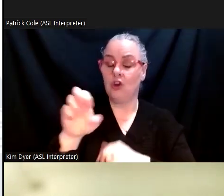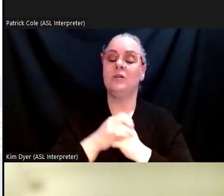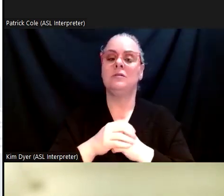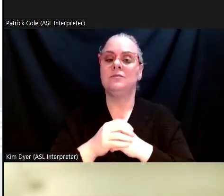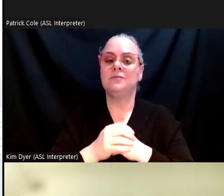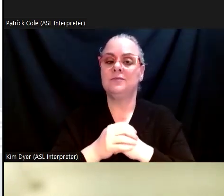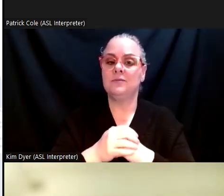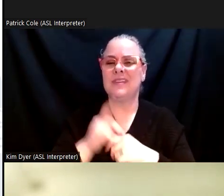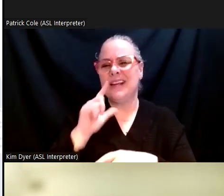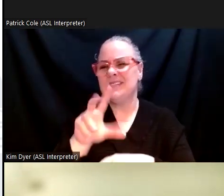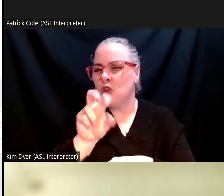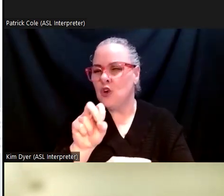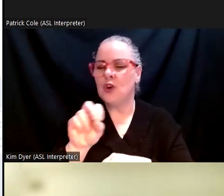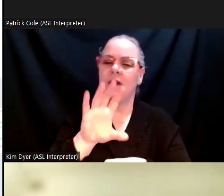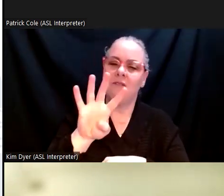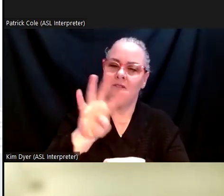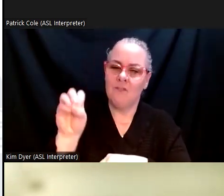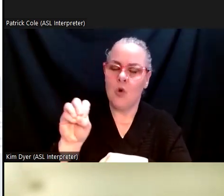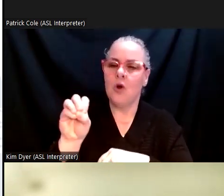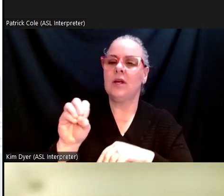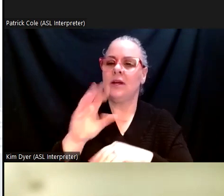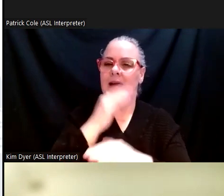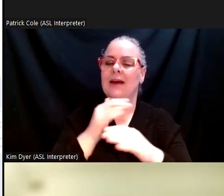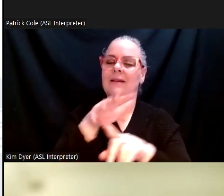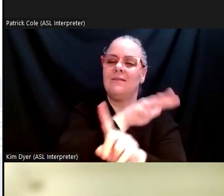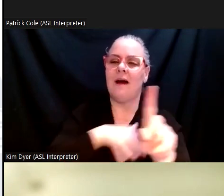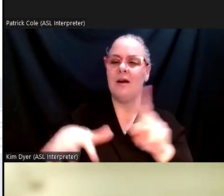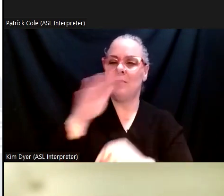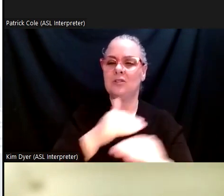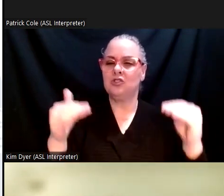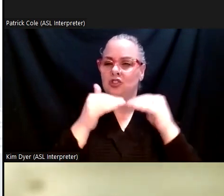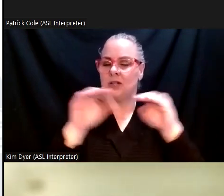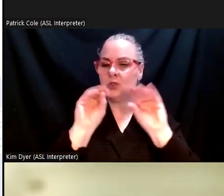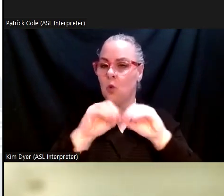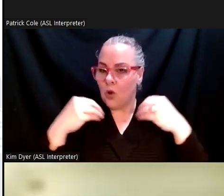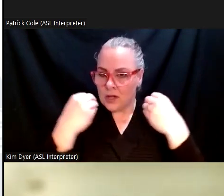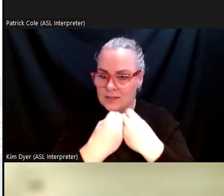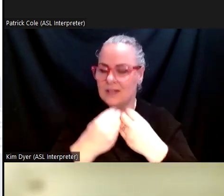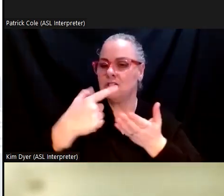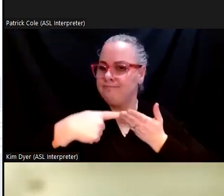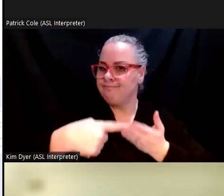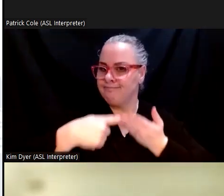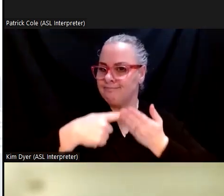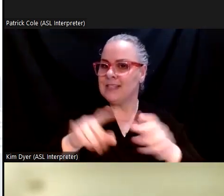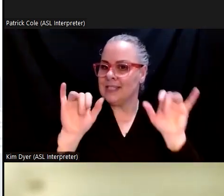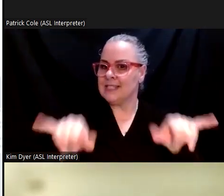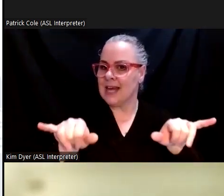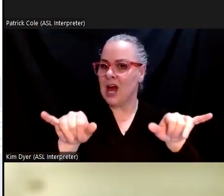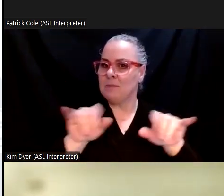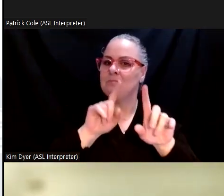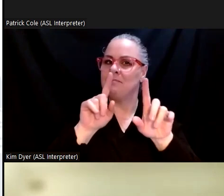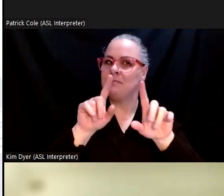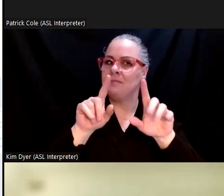between 30 and 40 environmental justice organizations to talk about the same material at different points